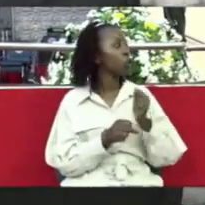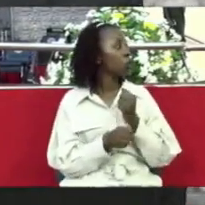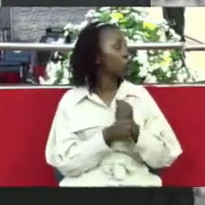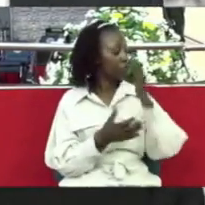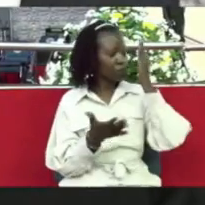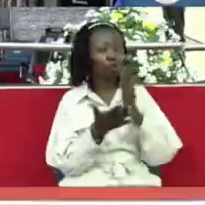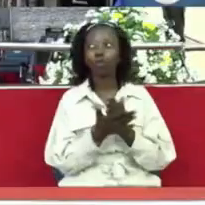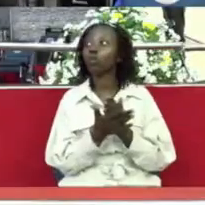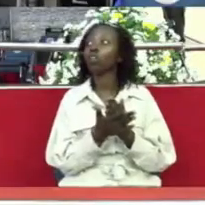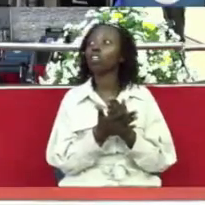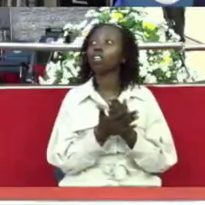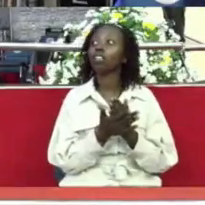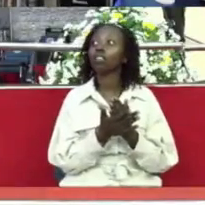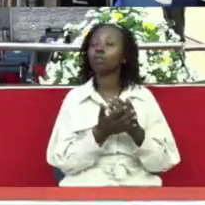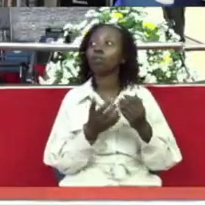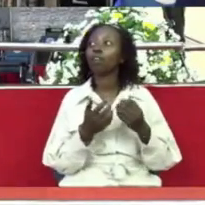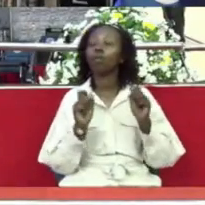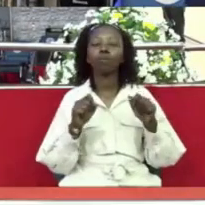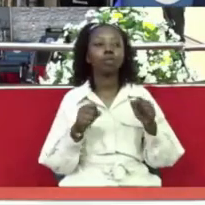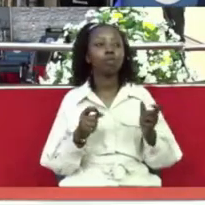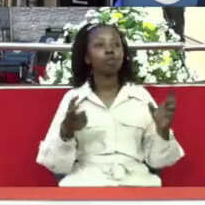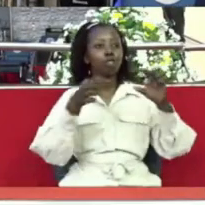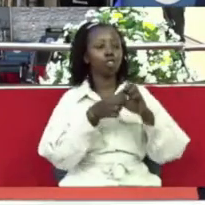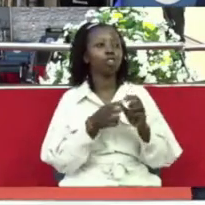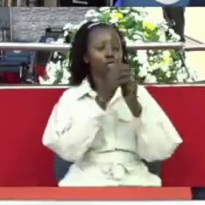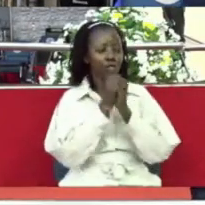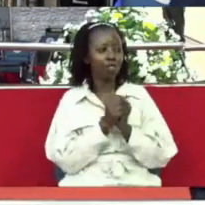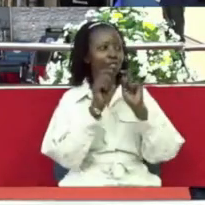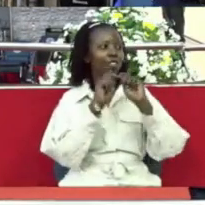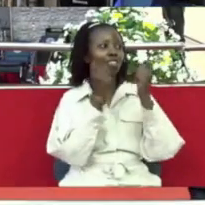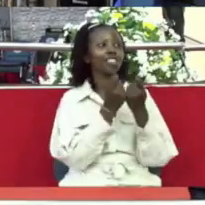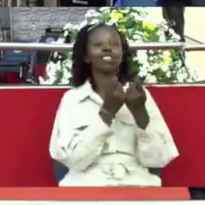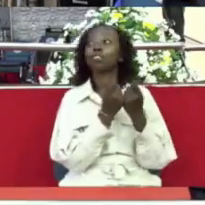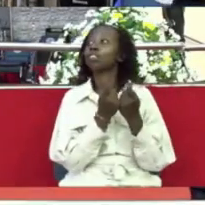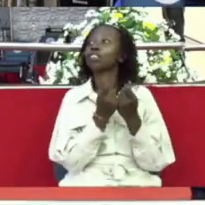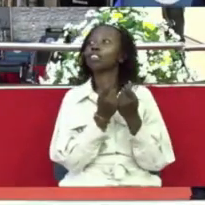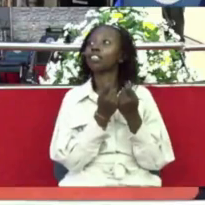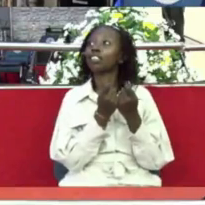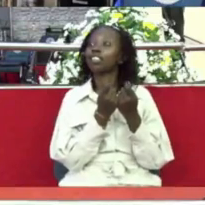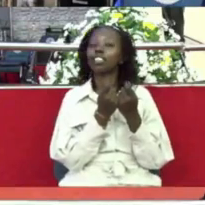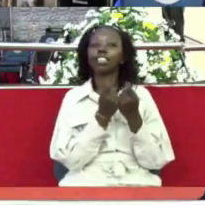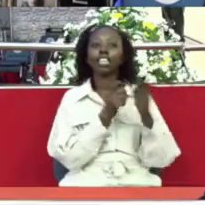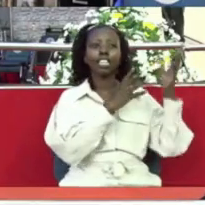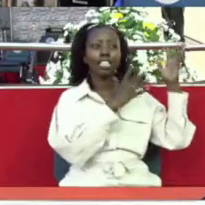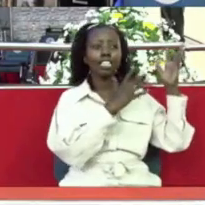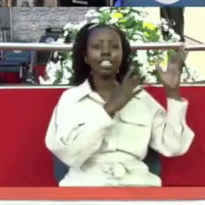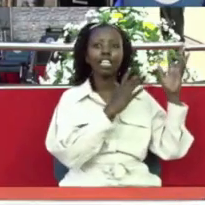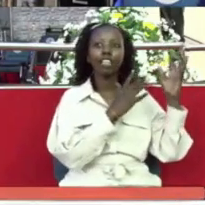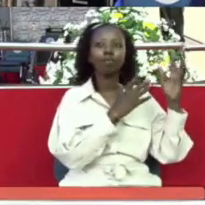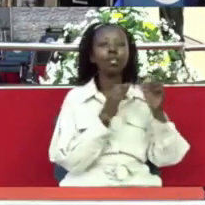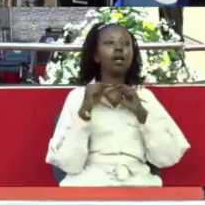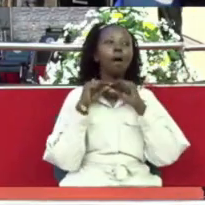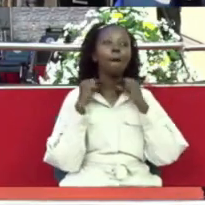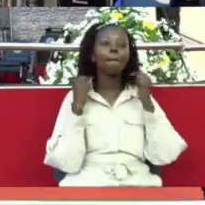proper dress on to join the worship team. Is that okay? Let's also appreciate Mamacita Alice